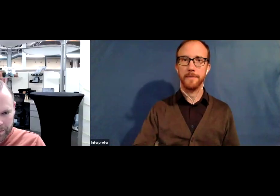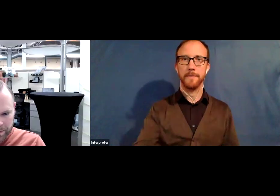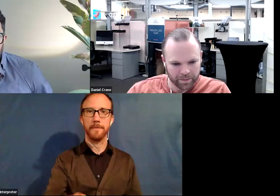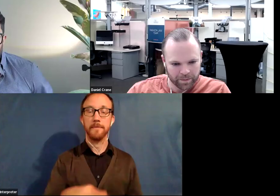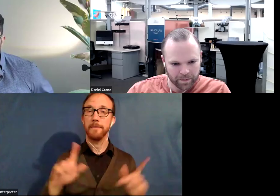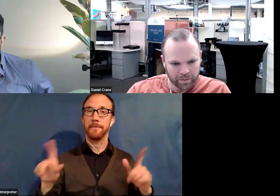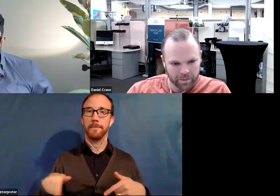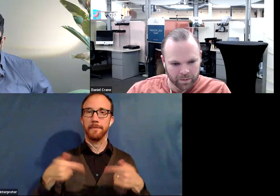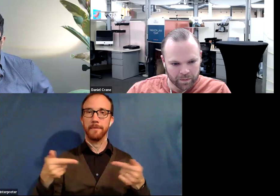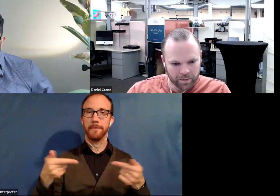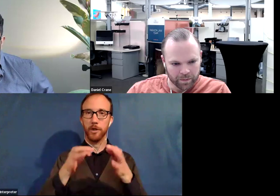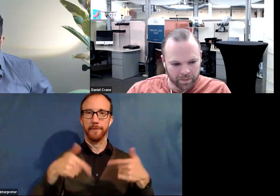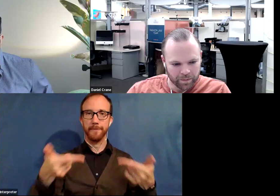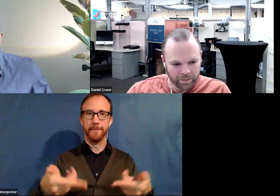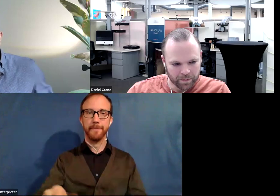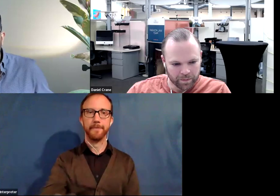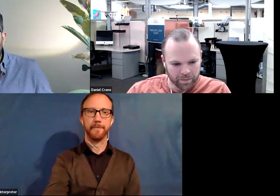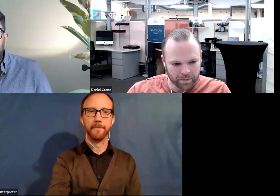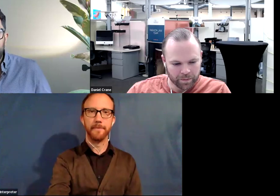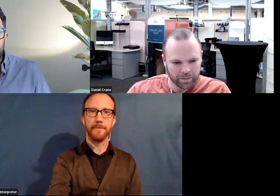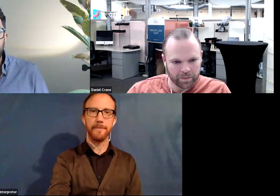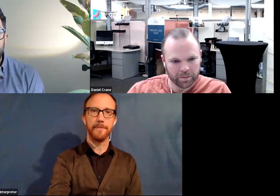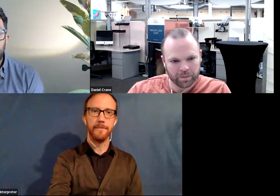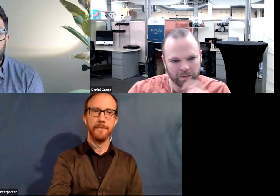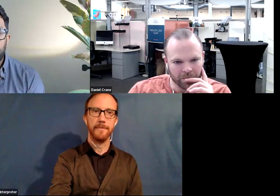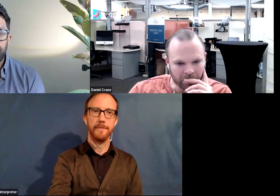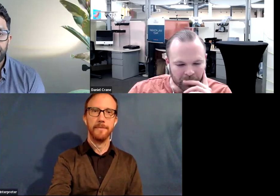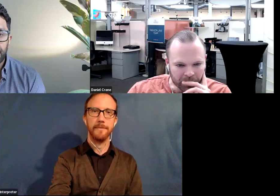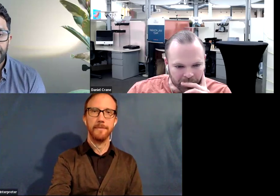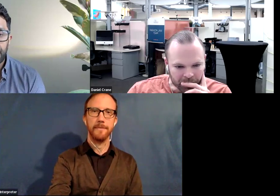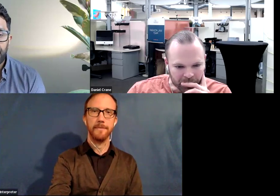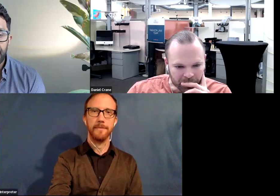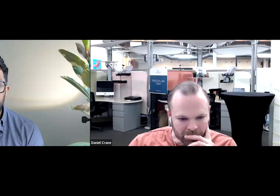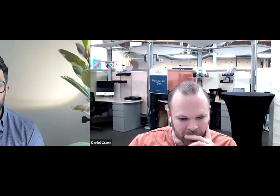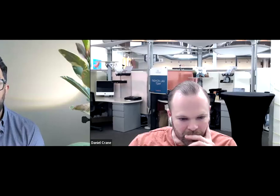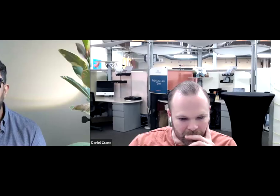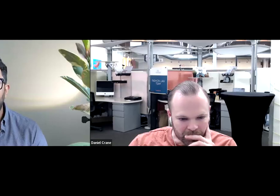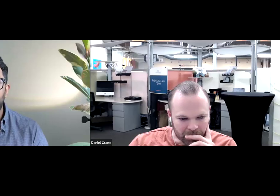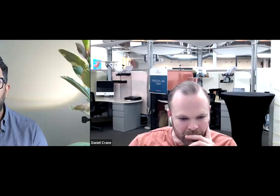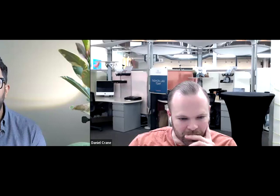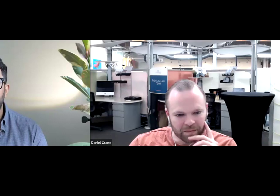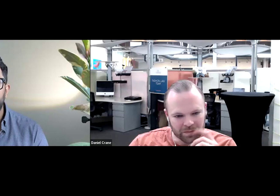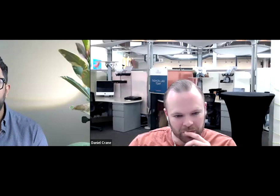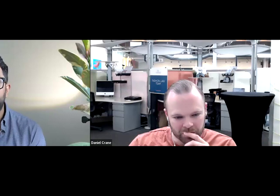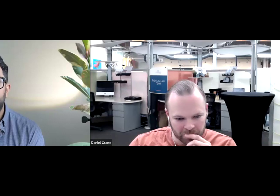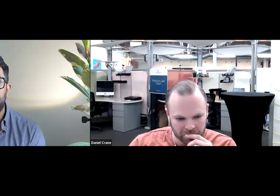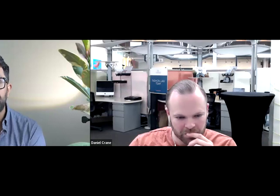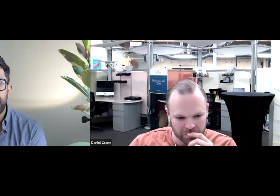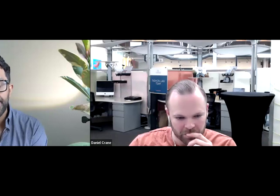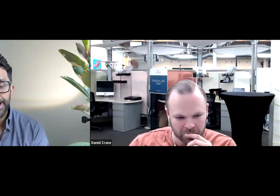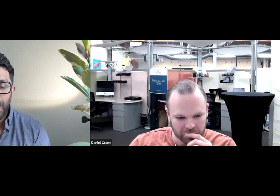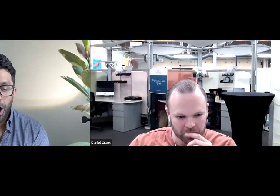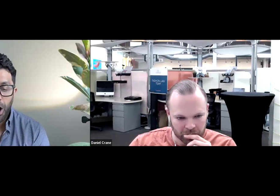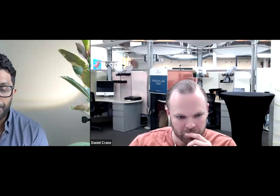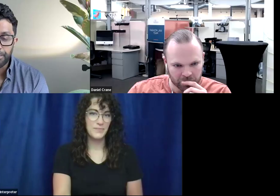Thank you, Daniel. Um, yeah, my name is Shahzad Chaudhry. Uh, I go by, uh, Shami or Shami Sosa is my stage